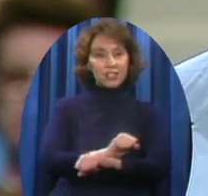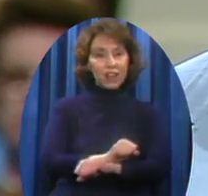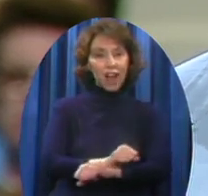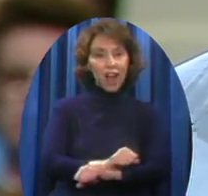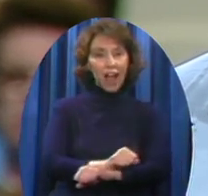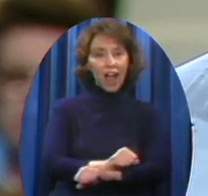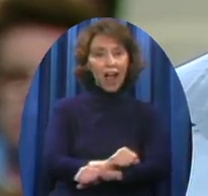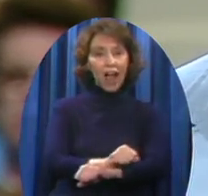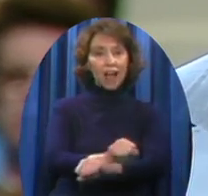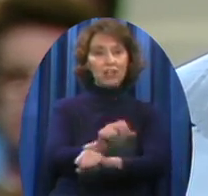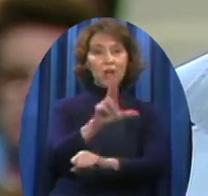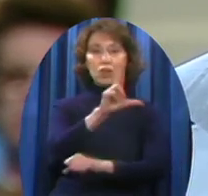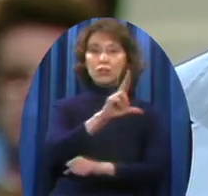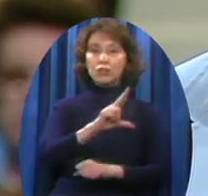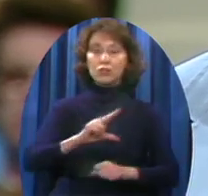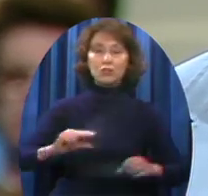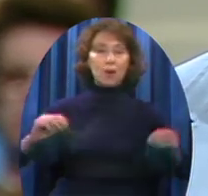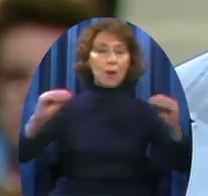shackles. No